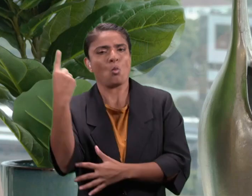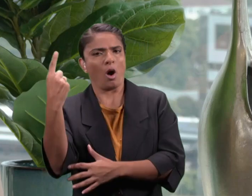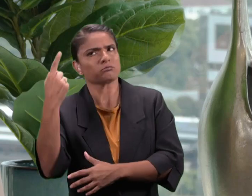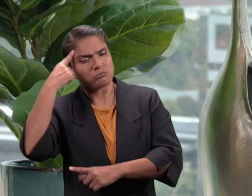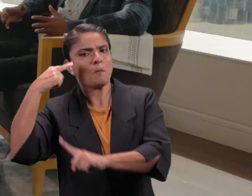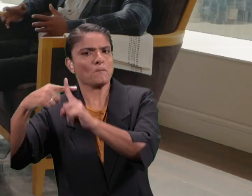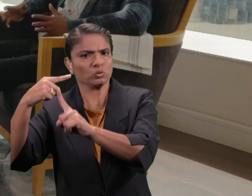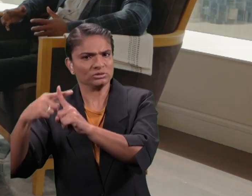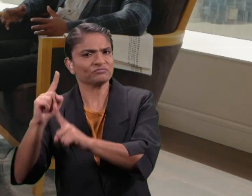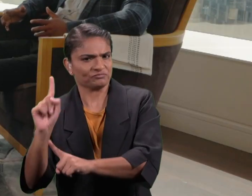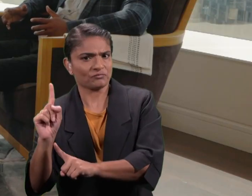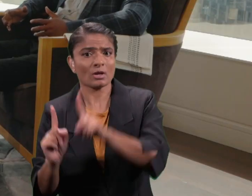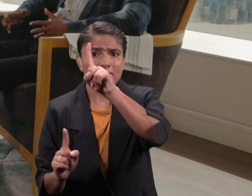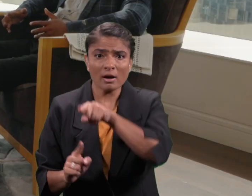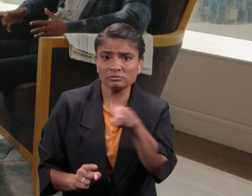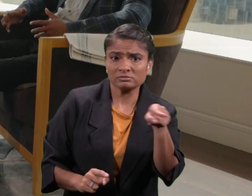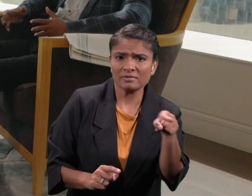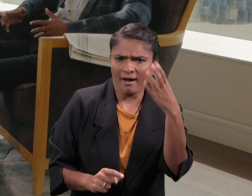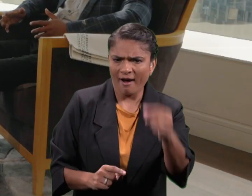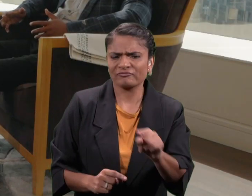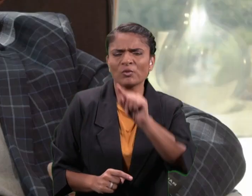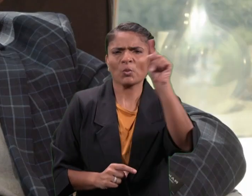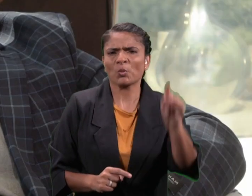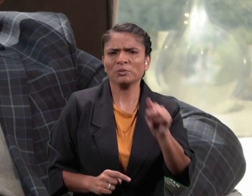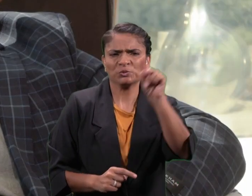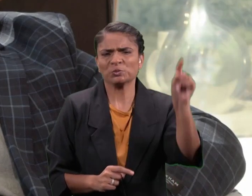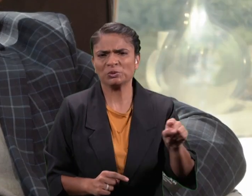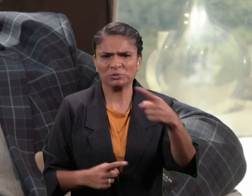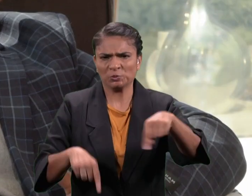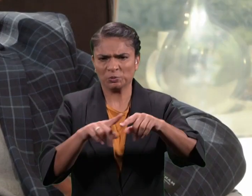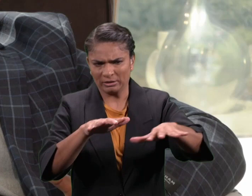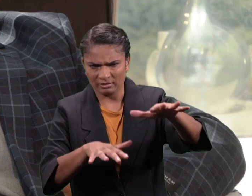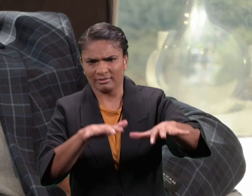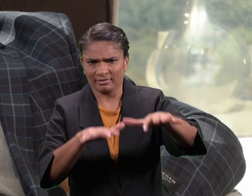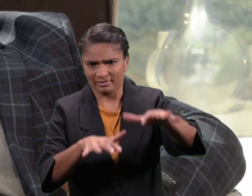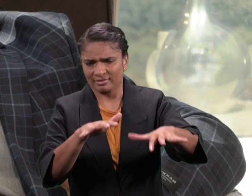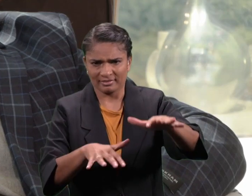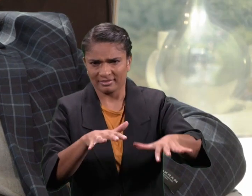So that's one good intention. But also there are other questions that